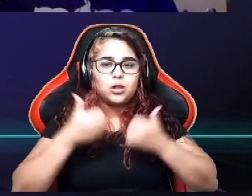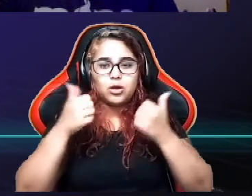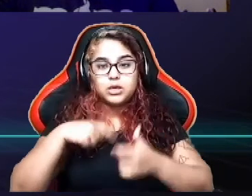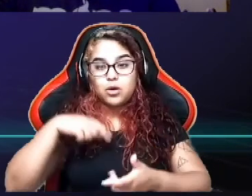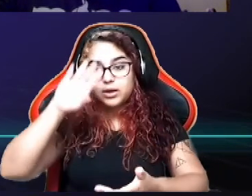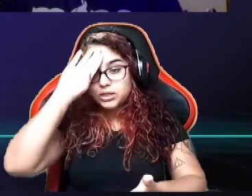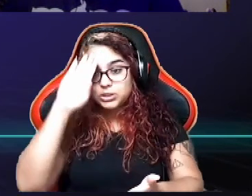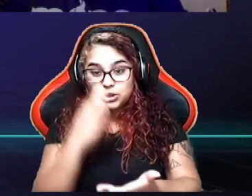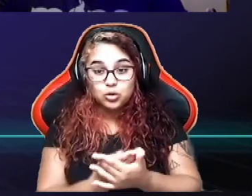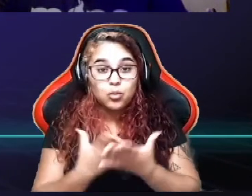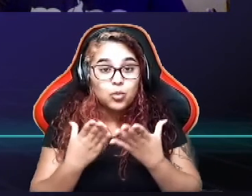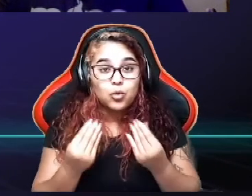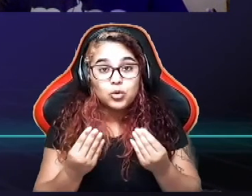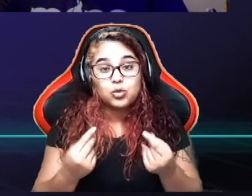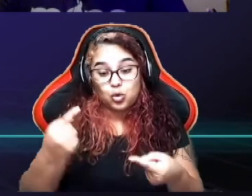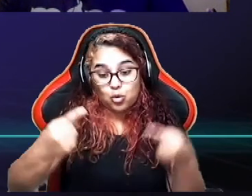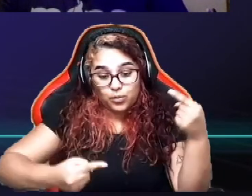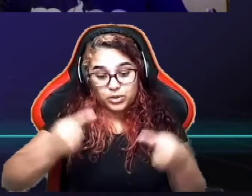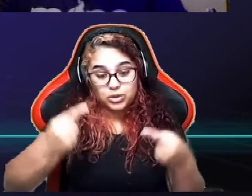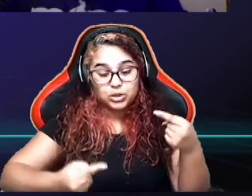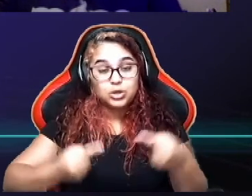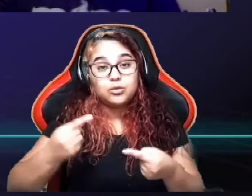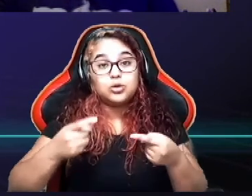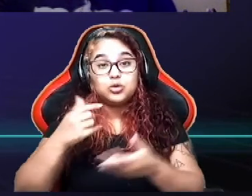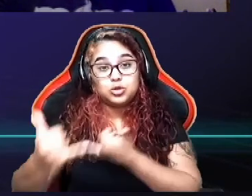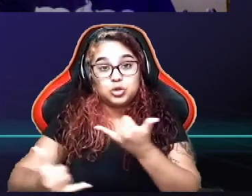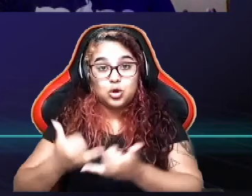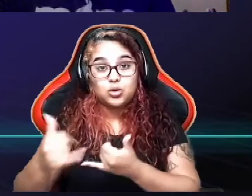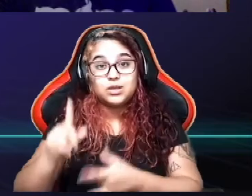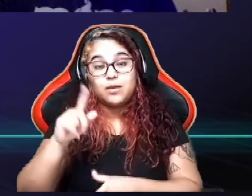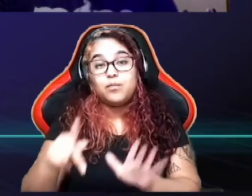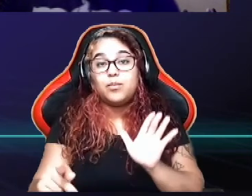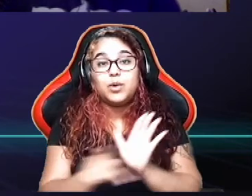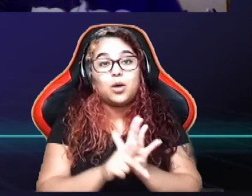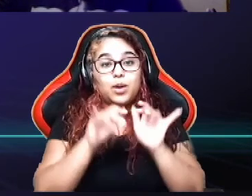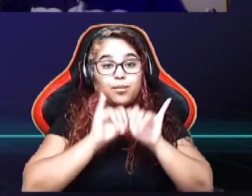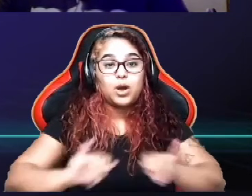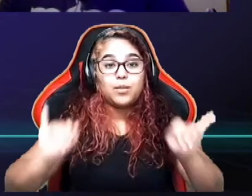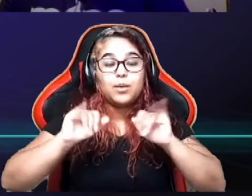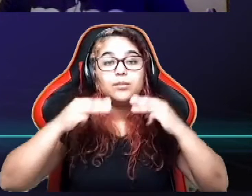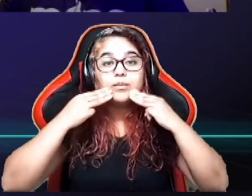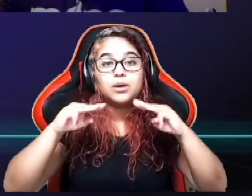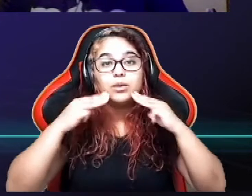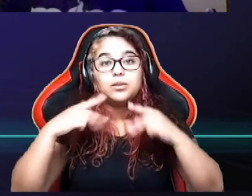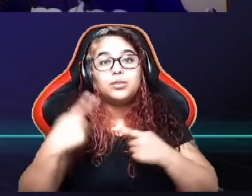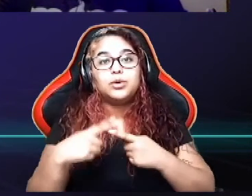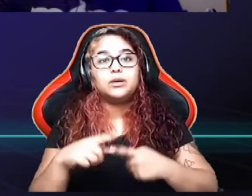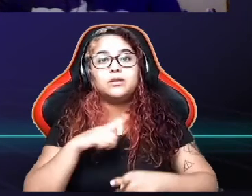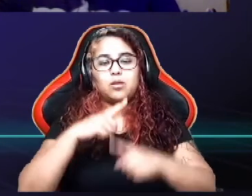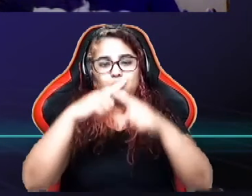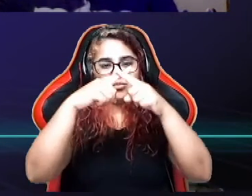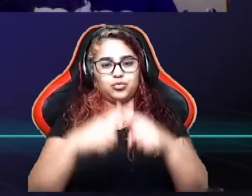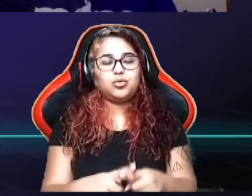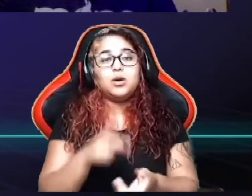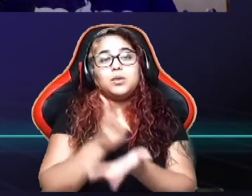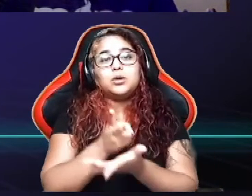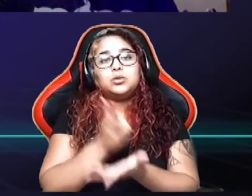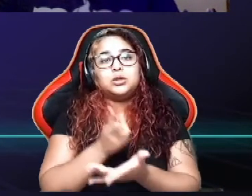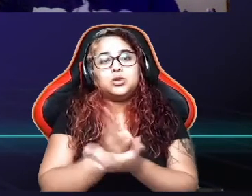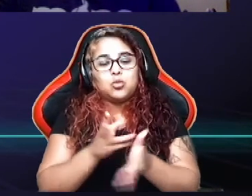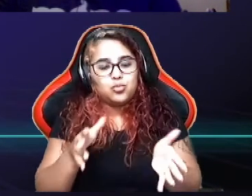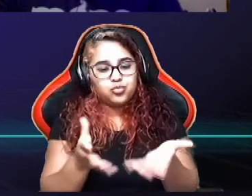I believe that competitive mode is created to be a marketing platform. Why do you have competitions